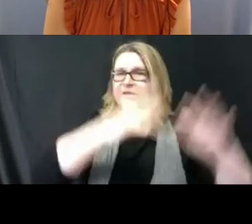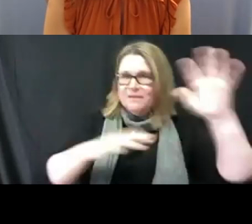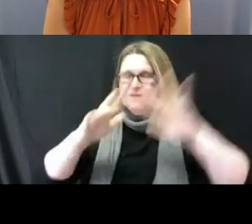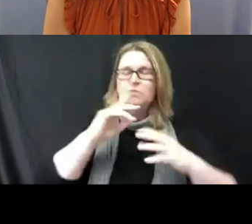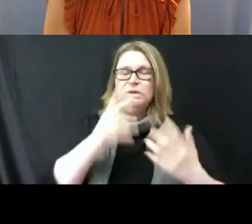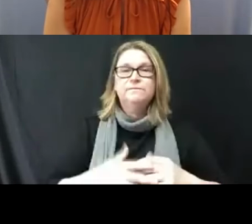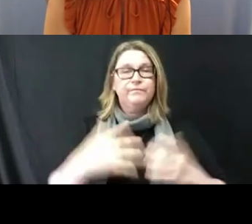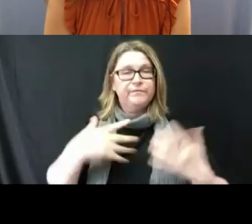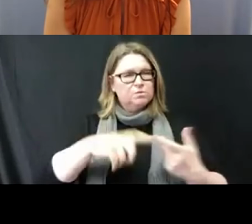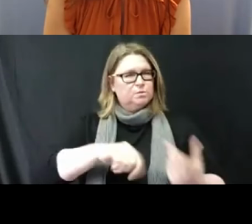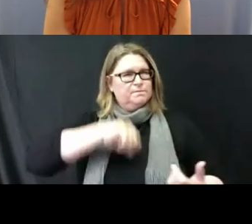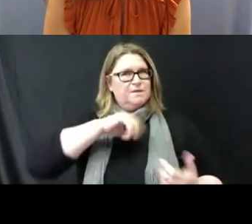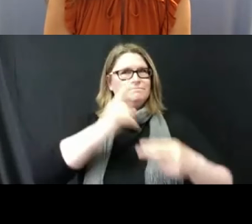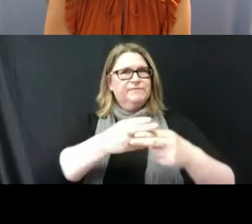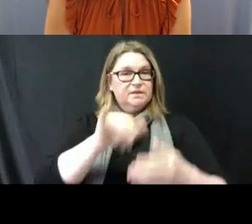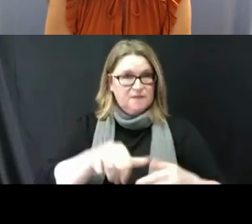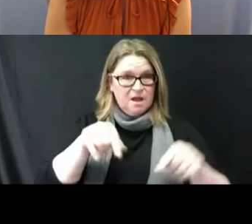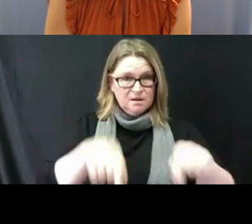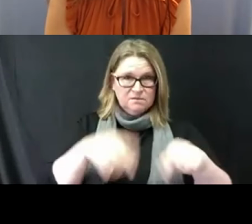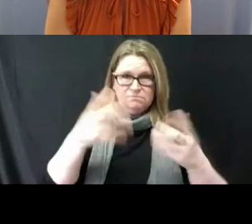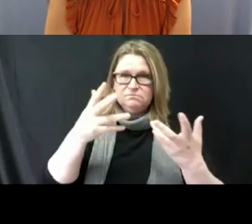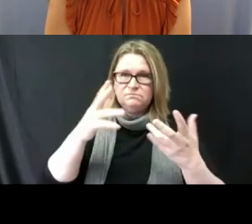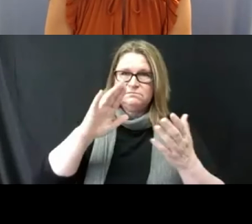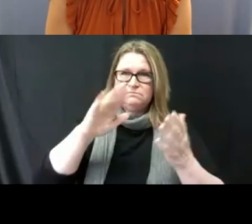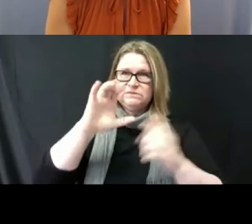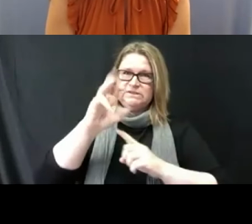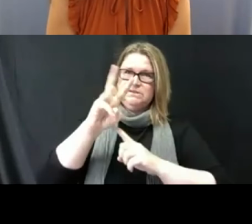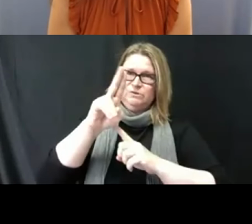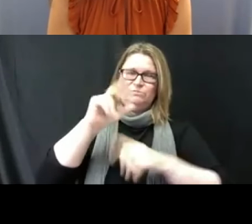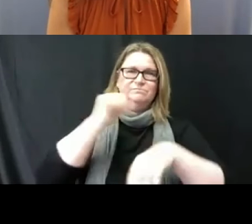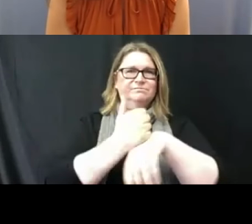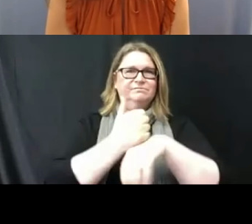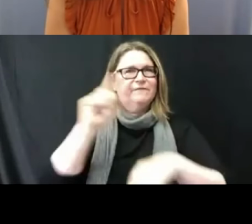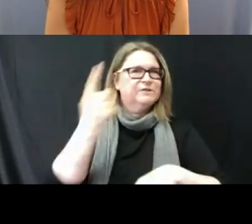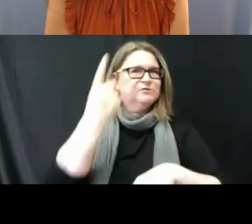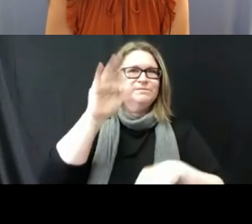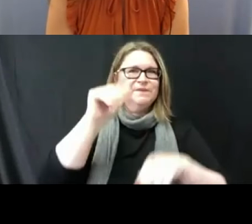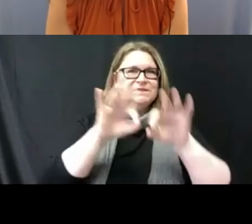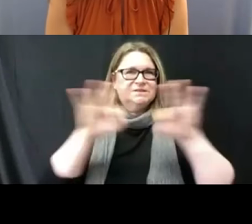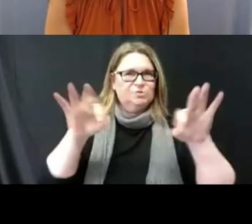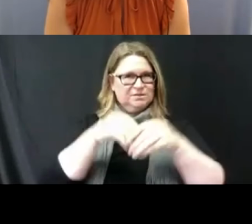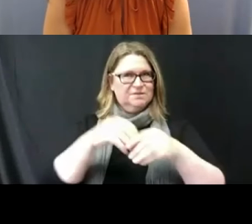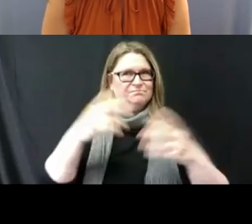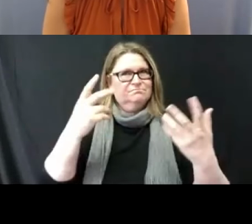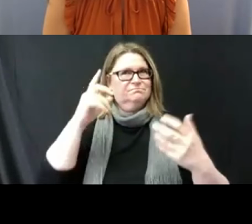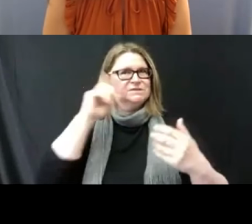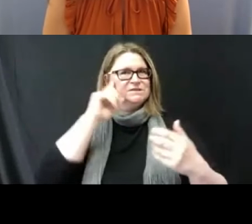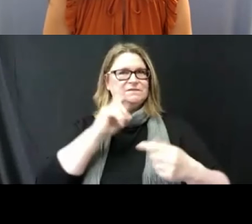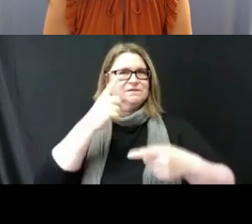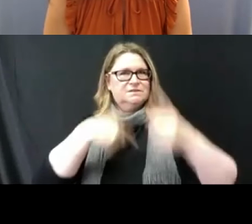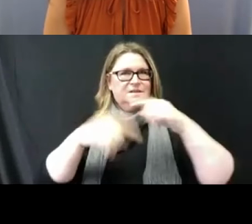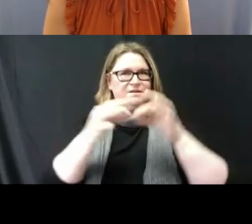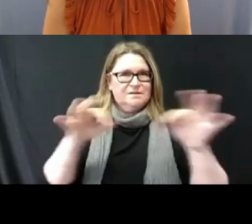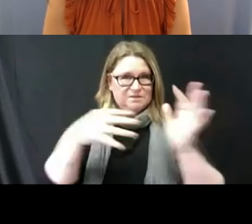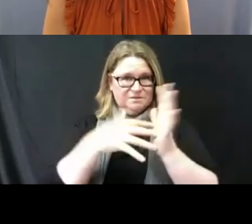to the big city in Seattle. So it's really nice to be centrally located. I'm very proud of CWU, and we were